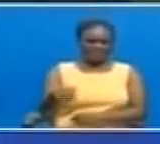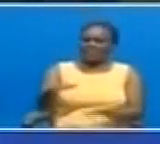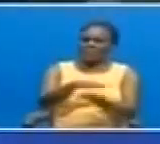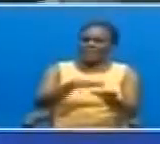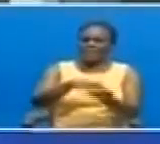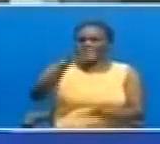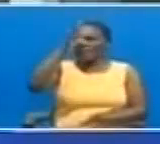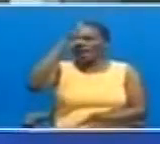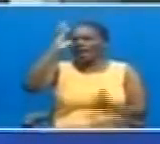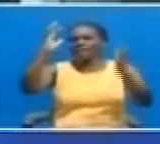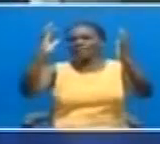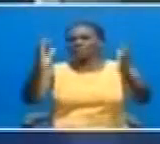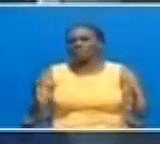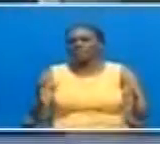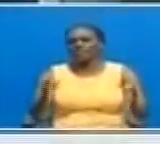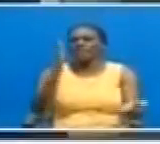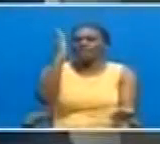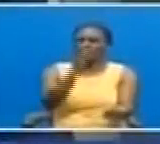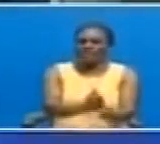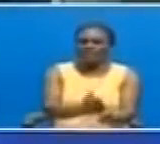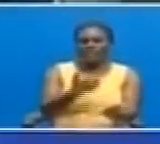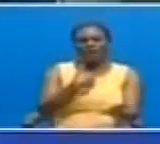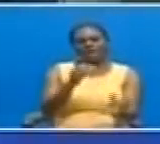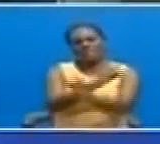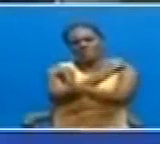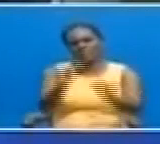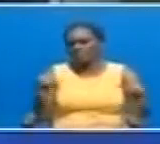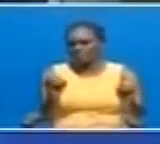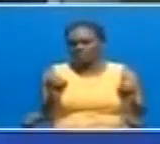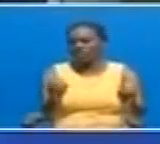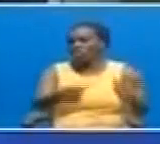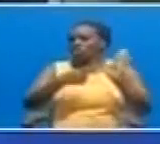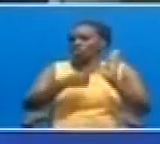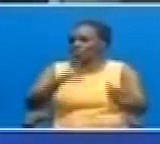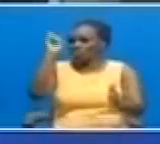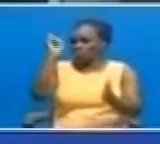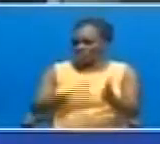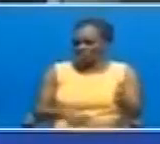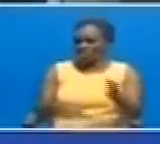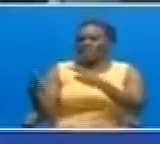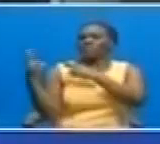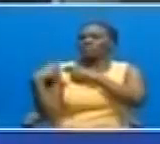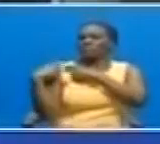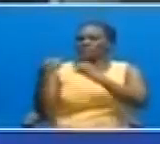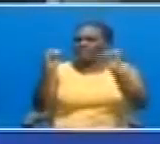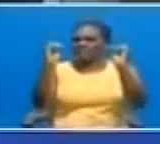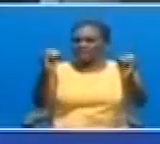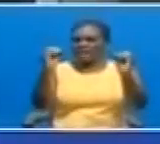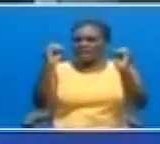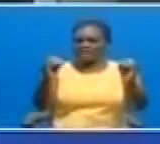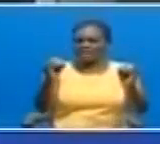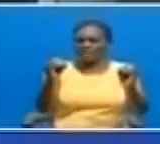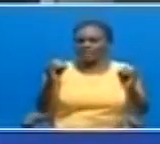lies and without verification. It demonstrates heightened irresponsibility by the